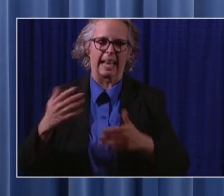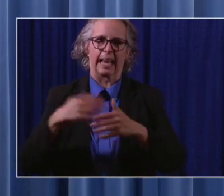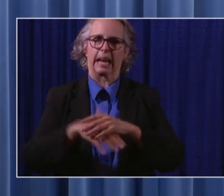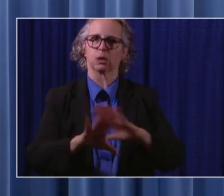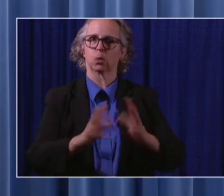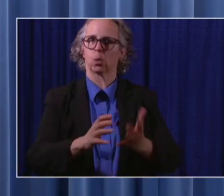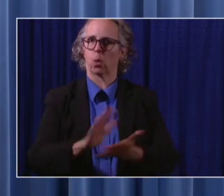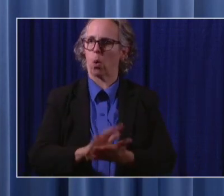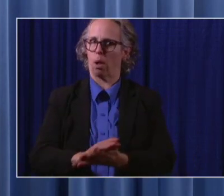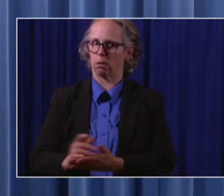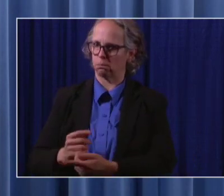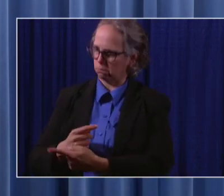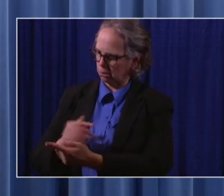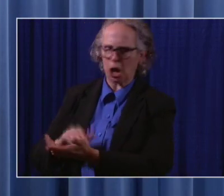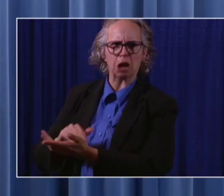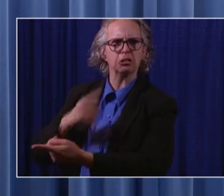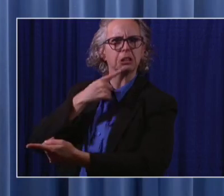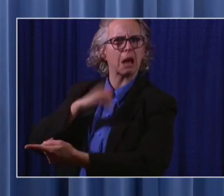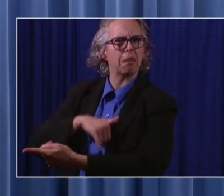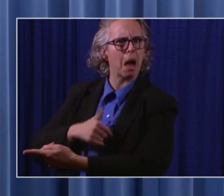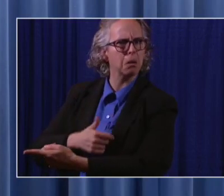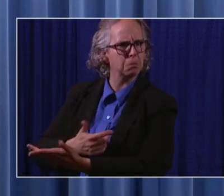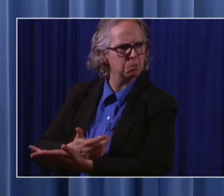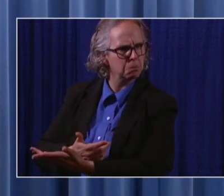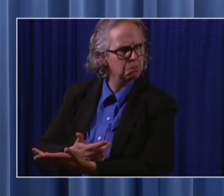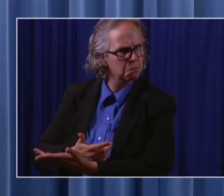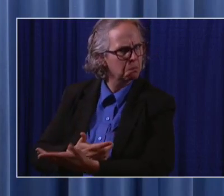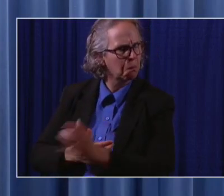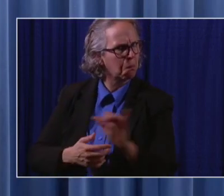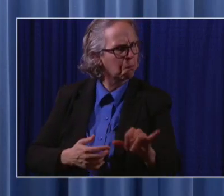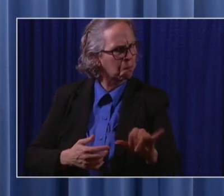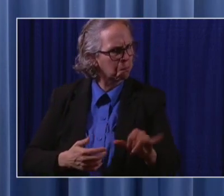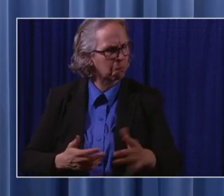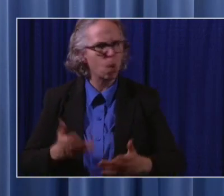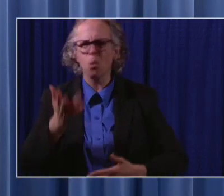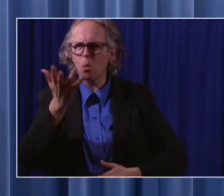in person, physically, because there are